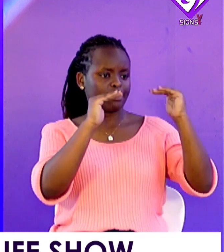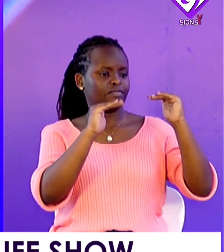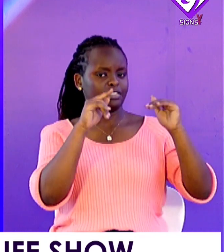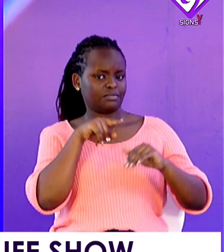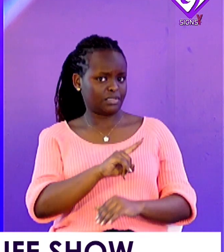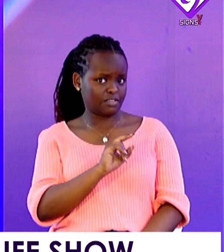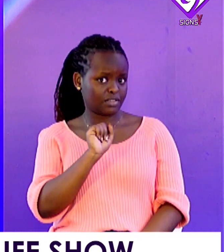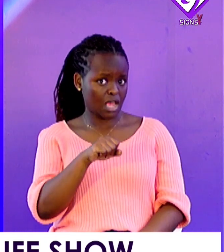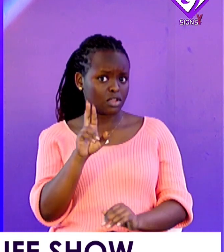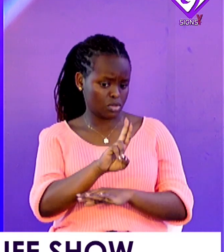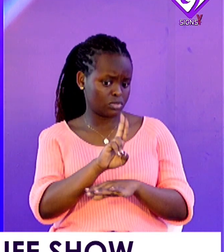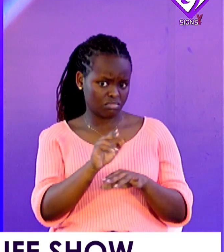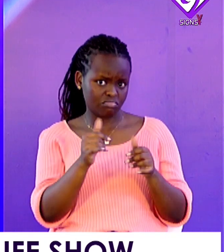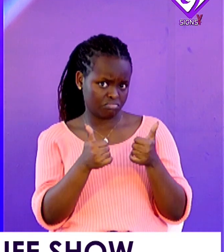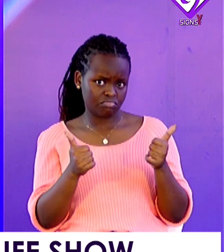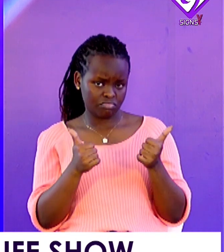themselves spiritually?